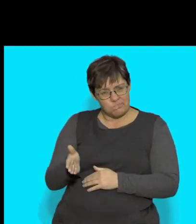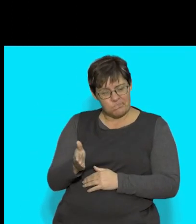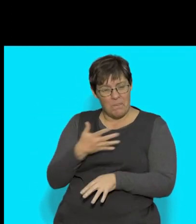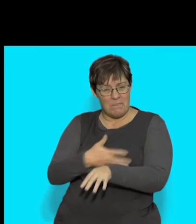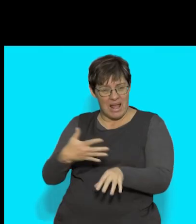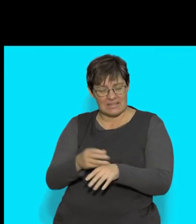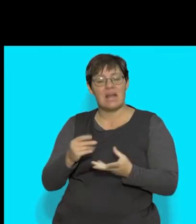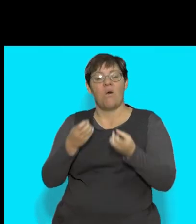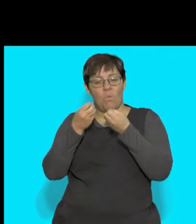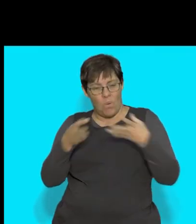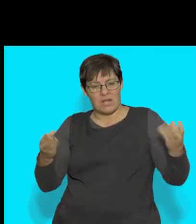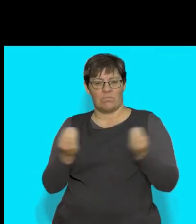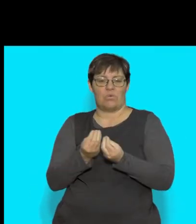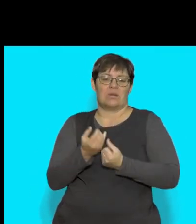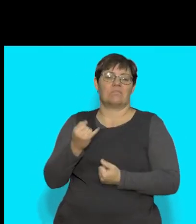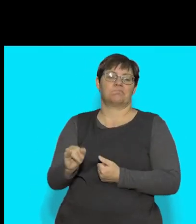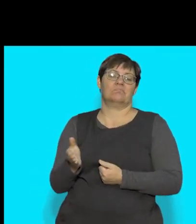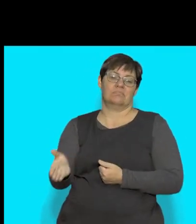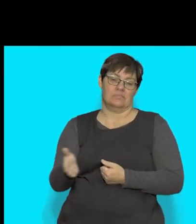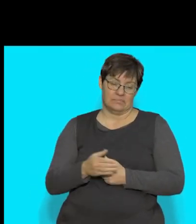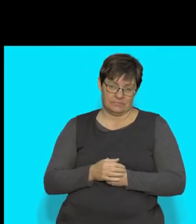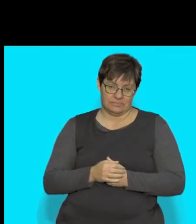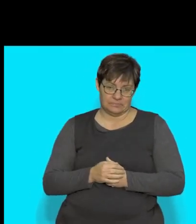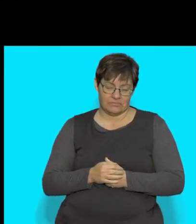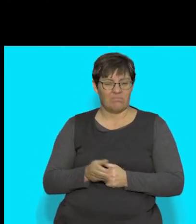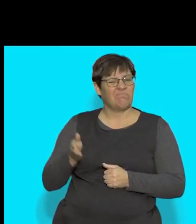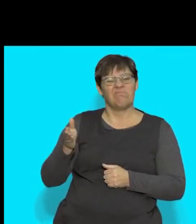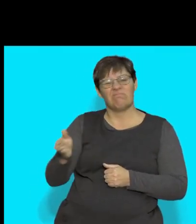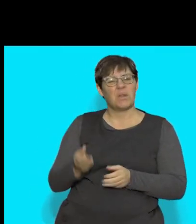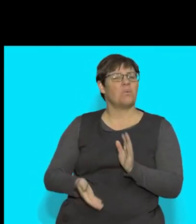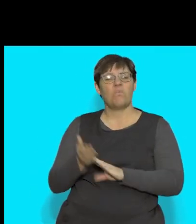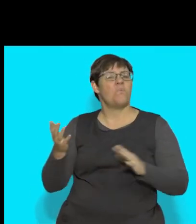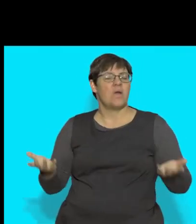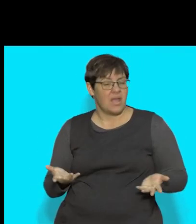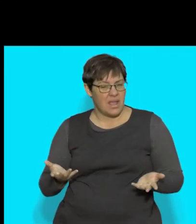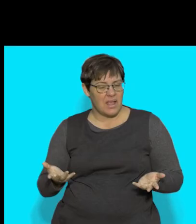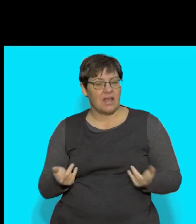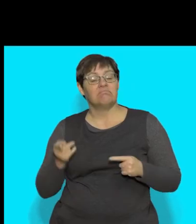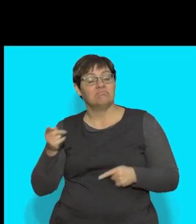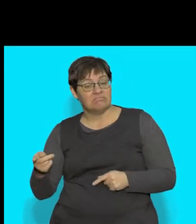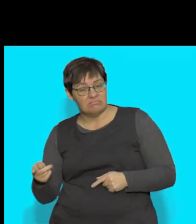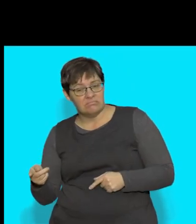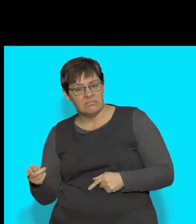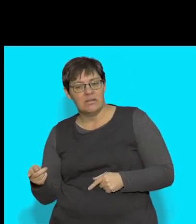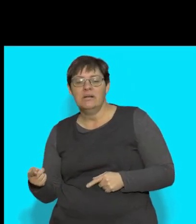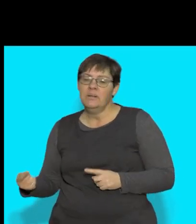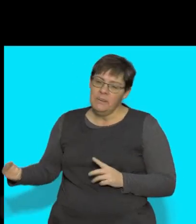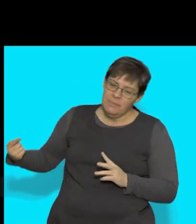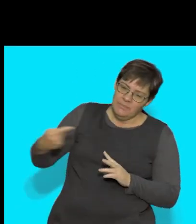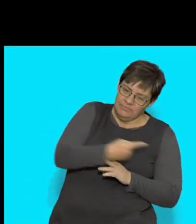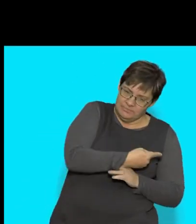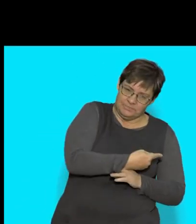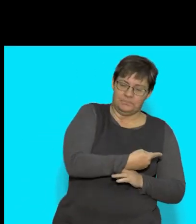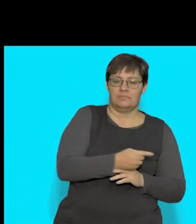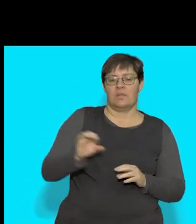We're going to have waste products. So where must these waste products go? they must now go into